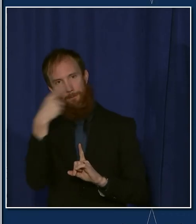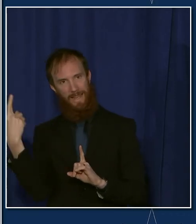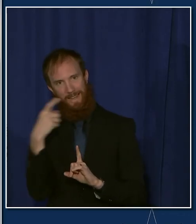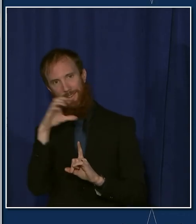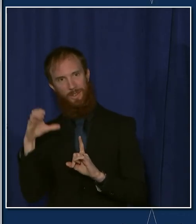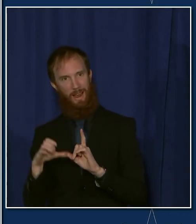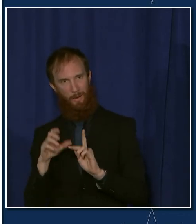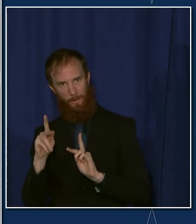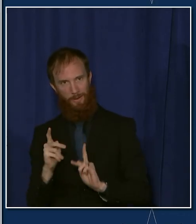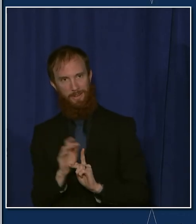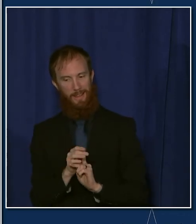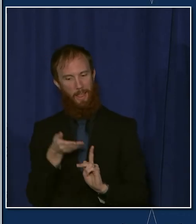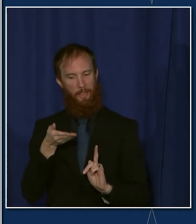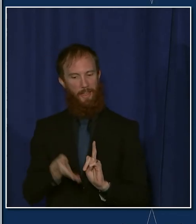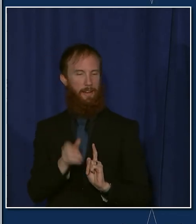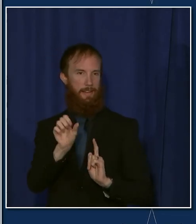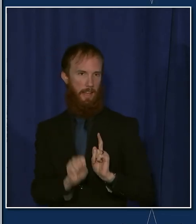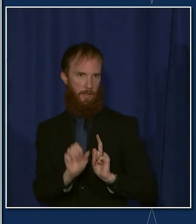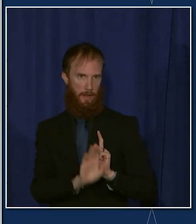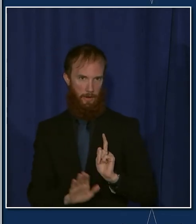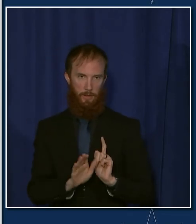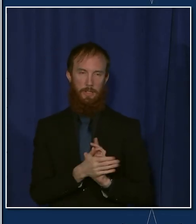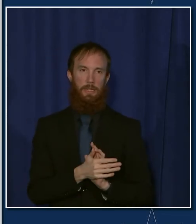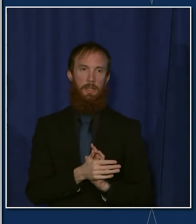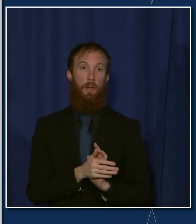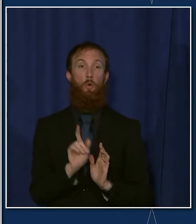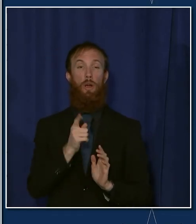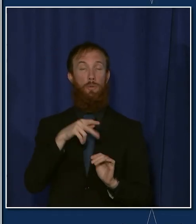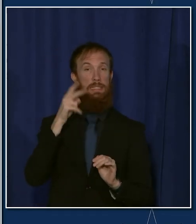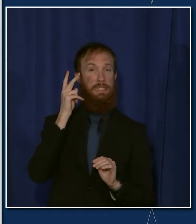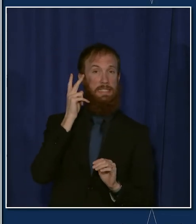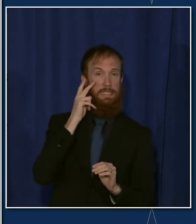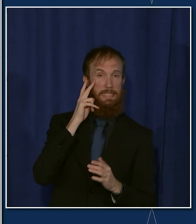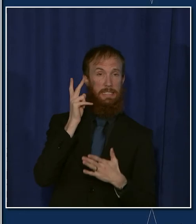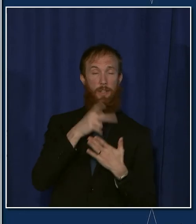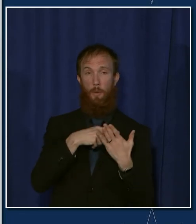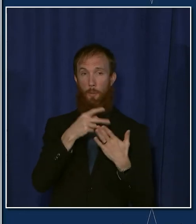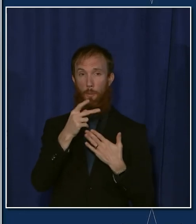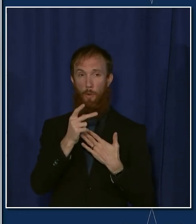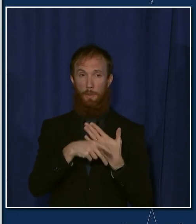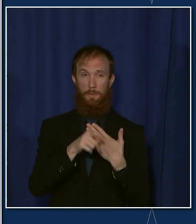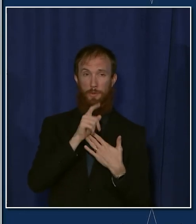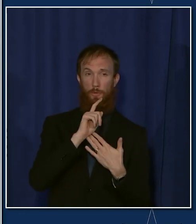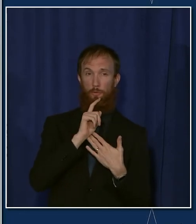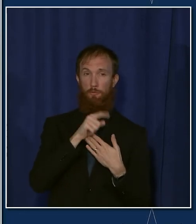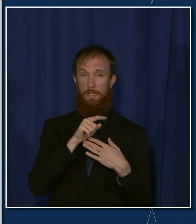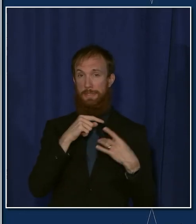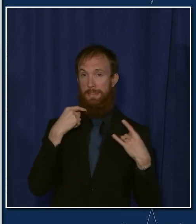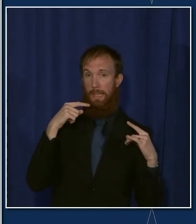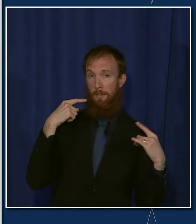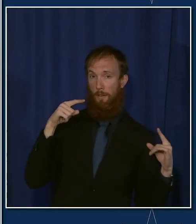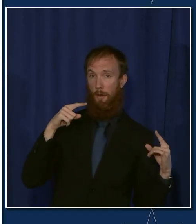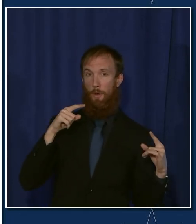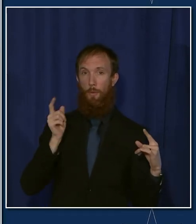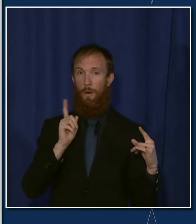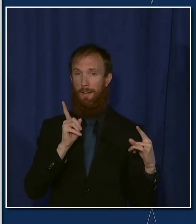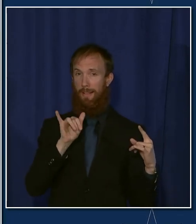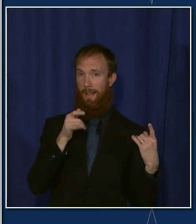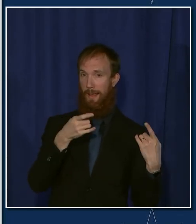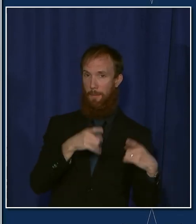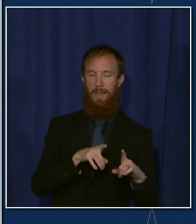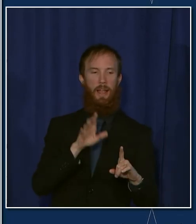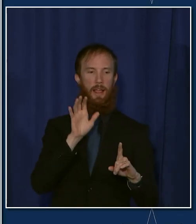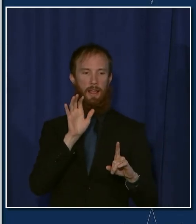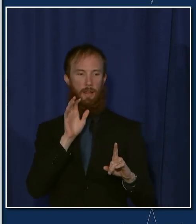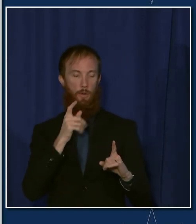we see programs have particular uptake in the spaces where we most want that uptake, that's where we double down.